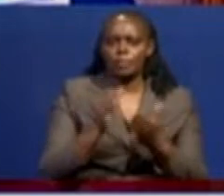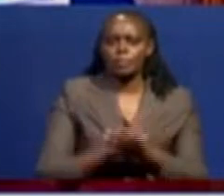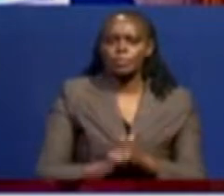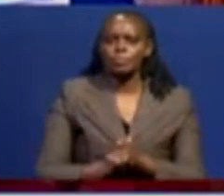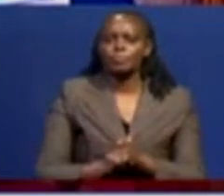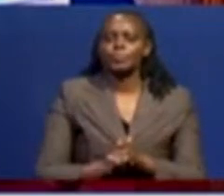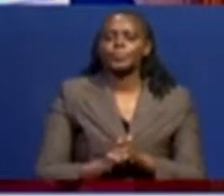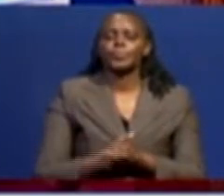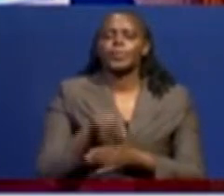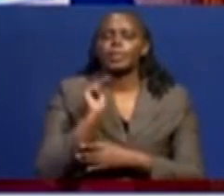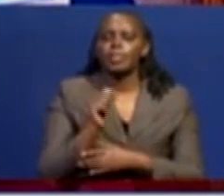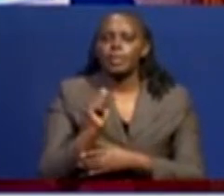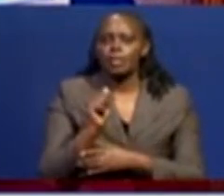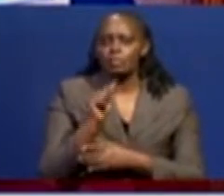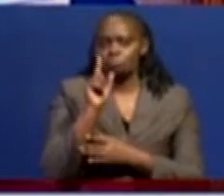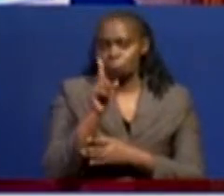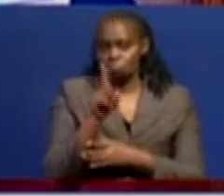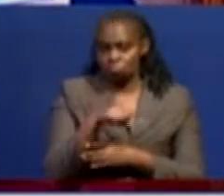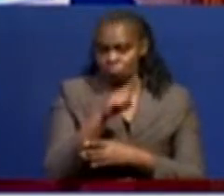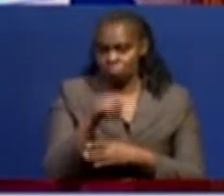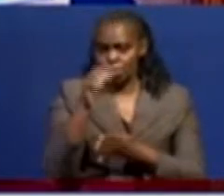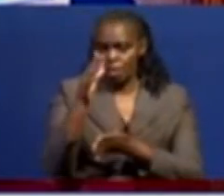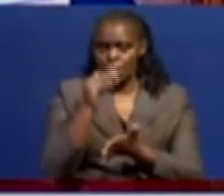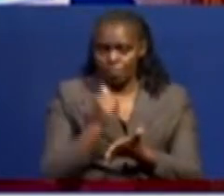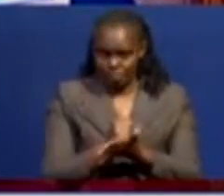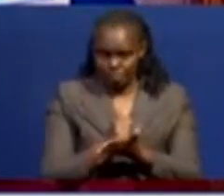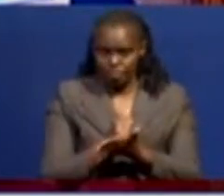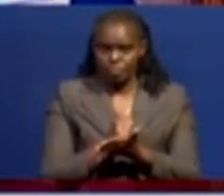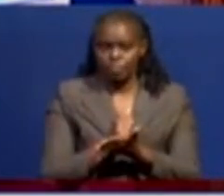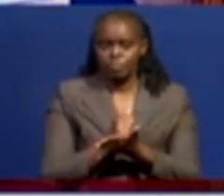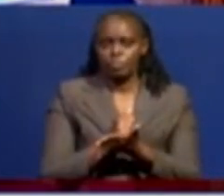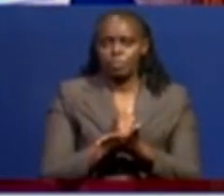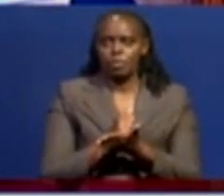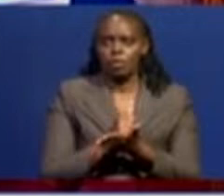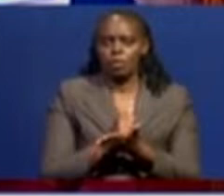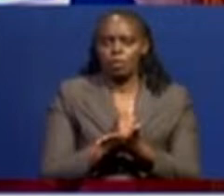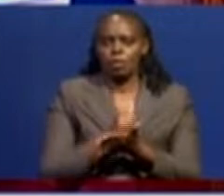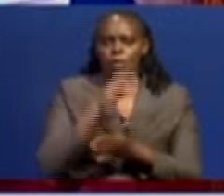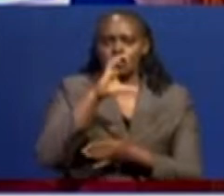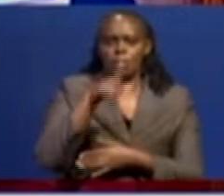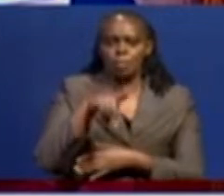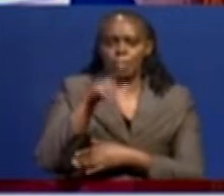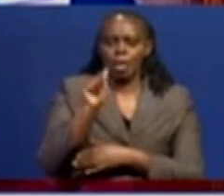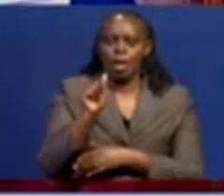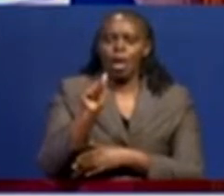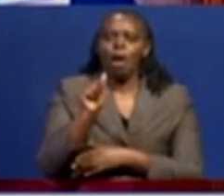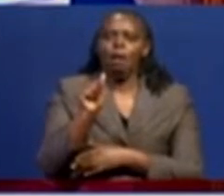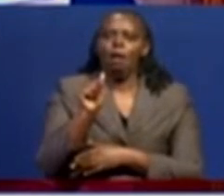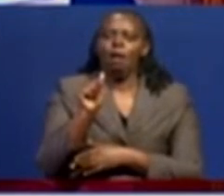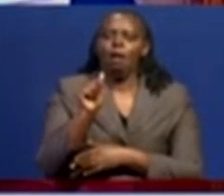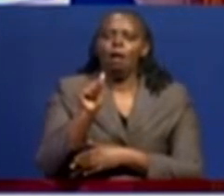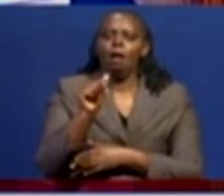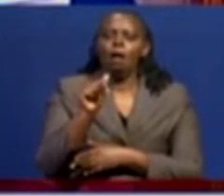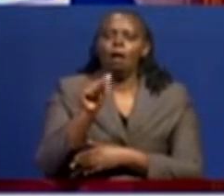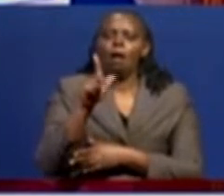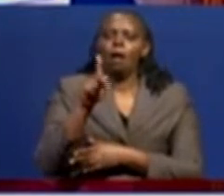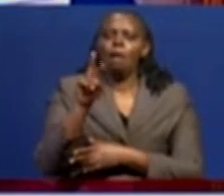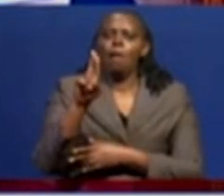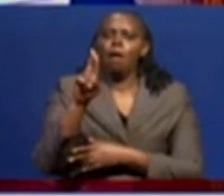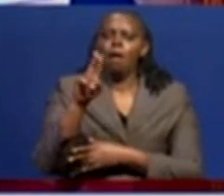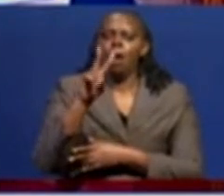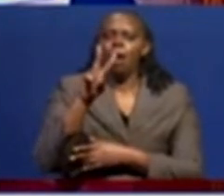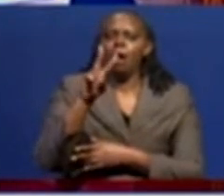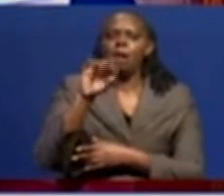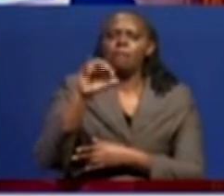to that, has this revocation appointed the revocation of CPA Virginia Kawira